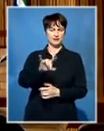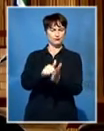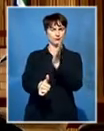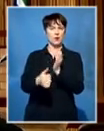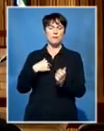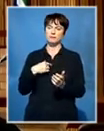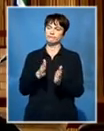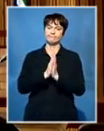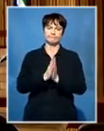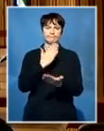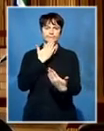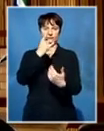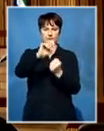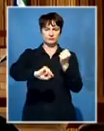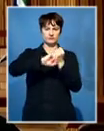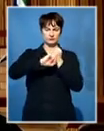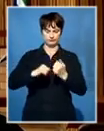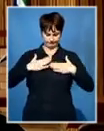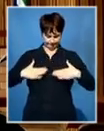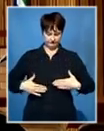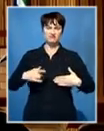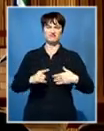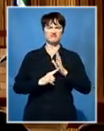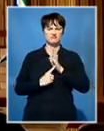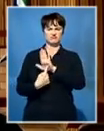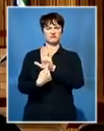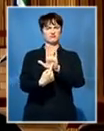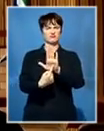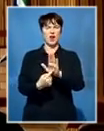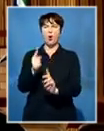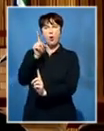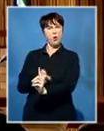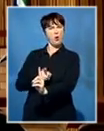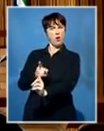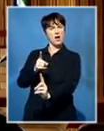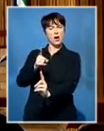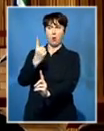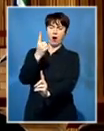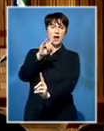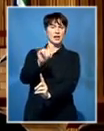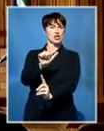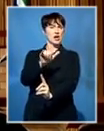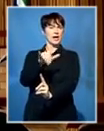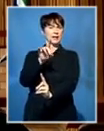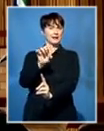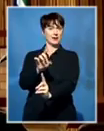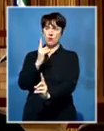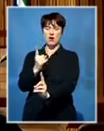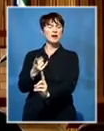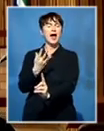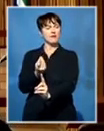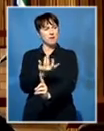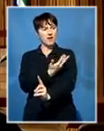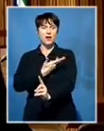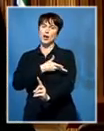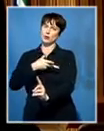people. These shirts that we're wearing is a statement more than anything else. It's not just about Jayde. It's for all women that are in this position, and I know there's a lot of